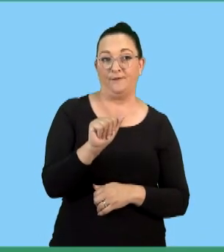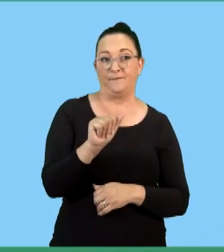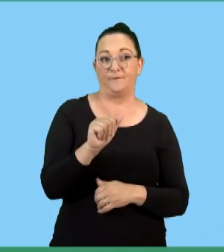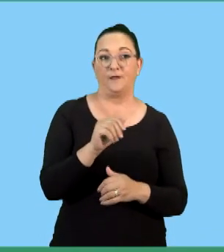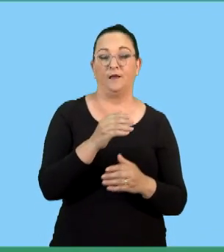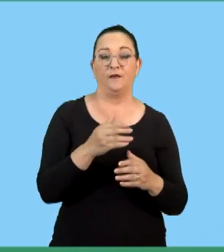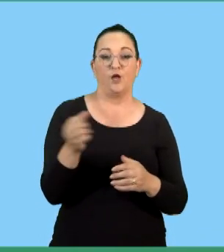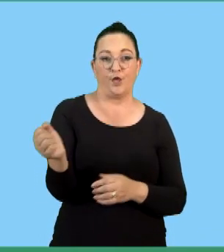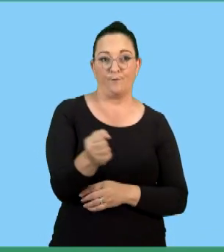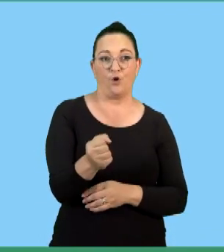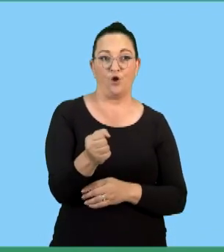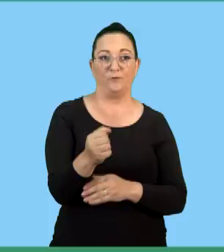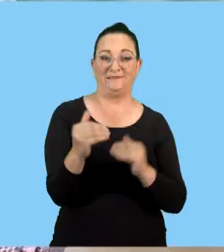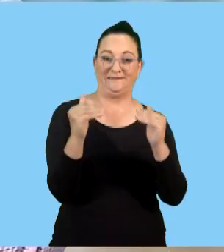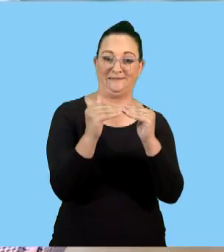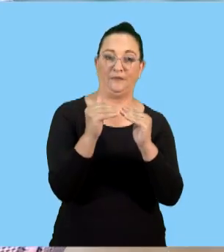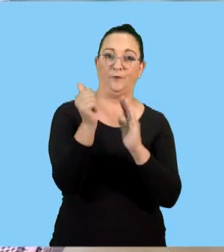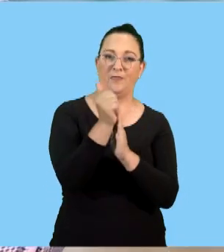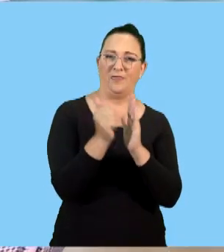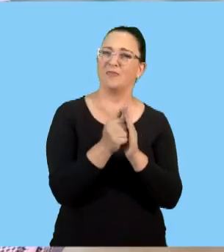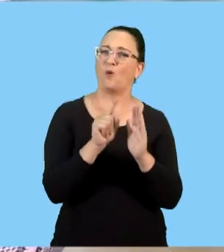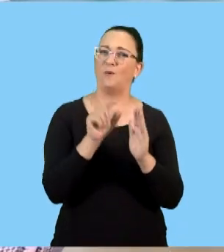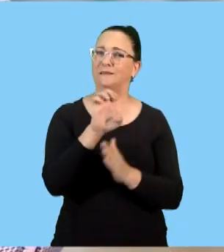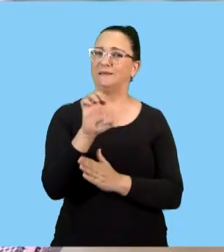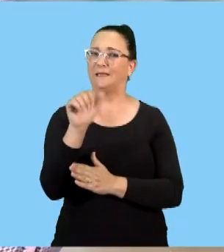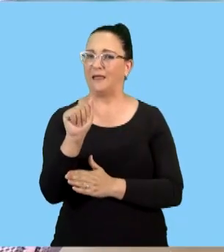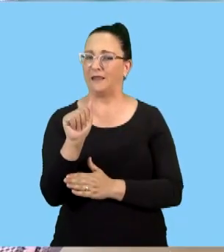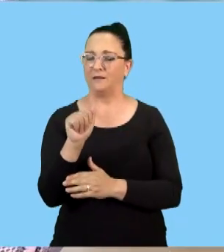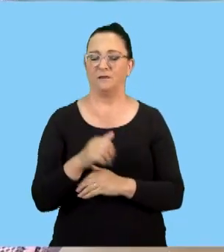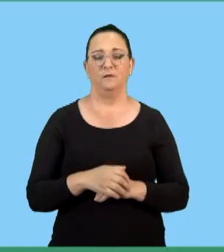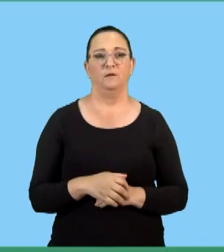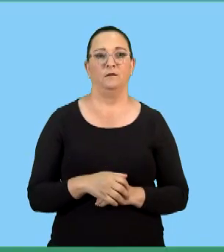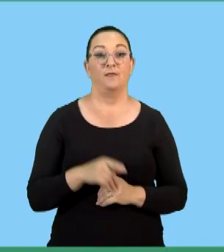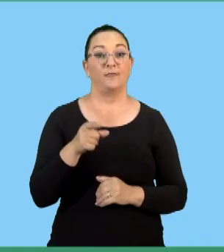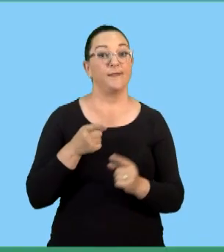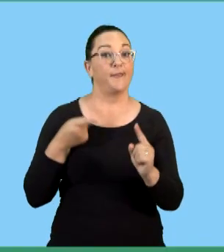Equity Act. Right, what is the Employment Equity Act? The